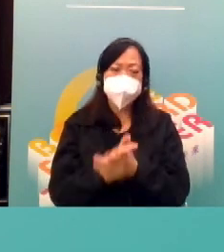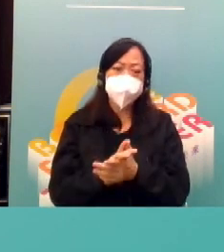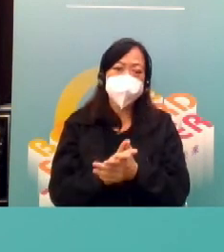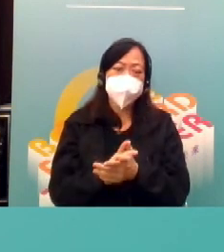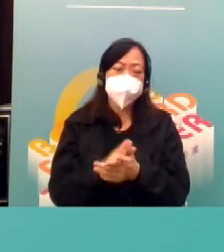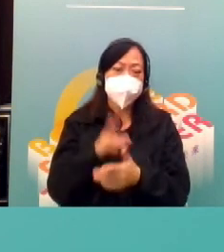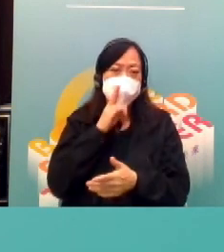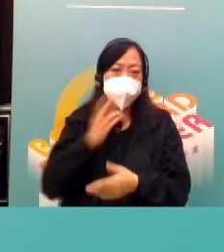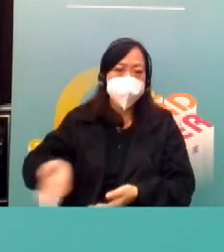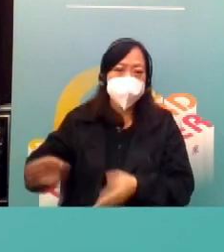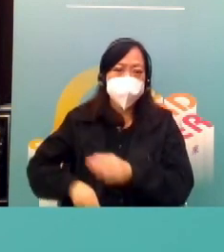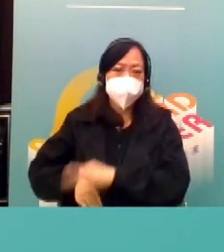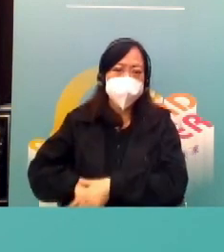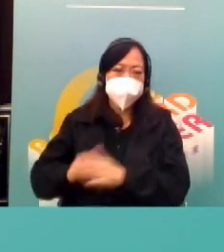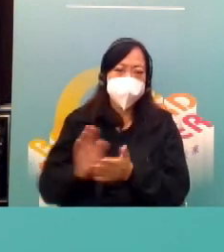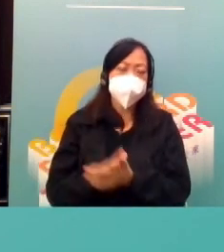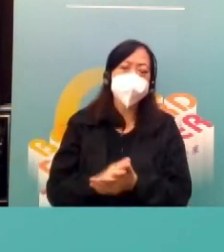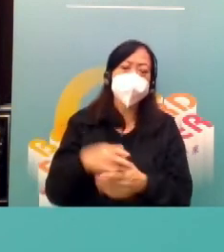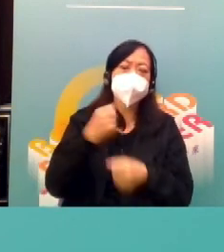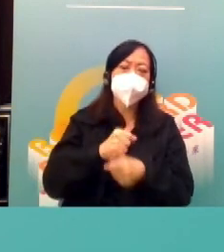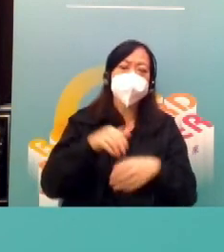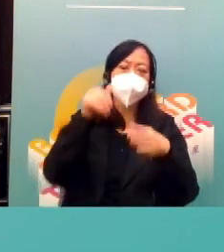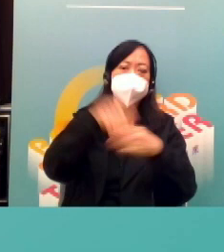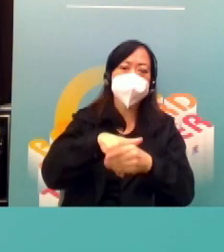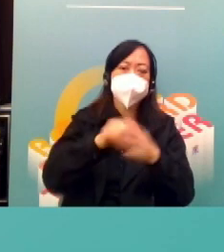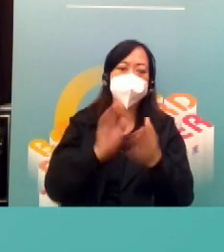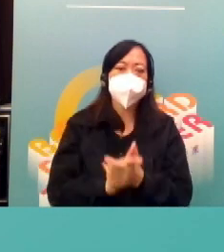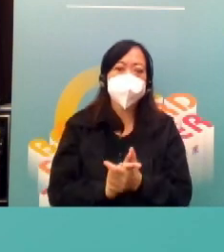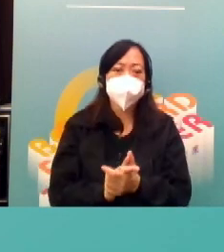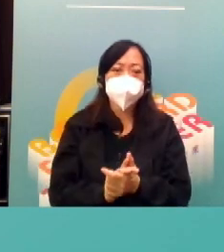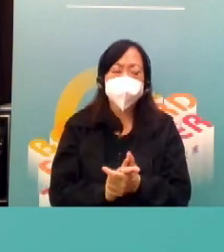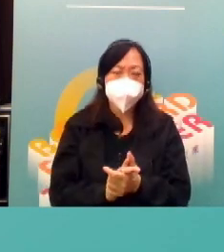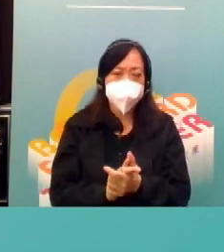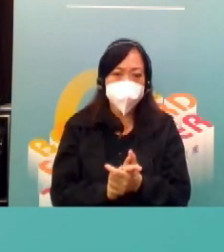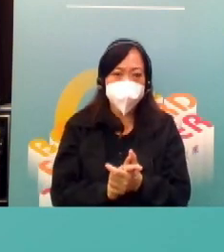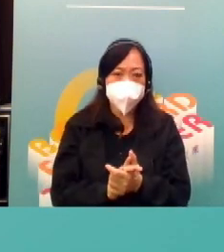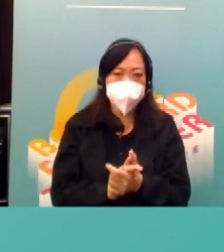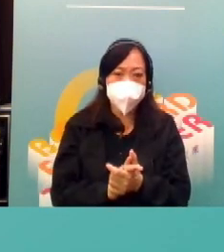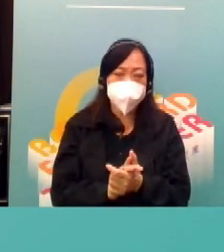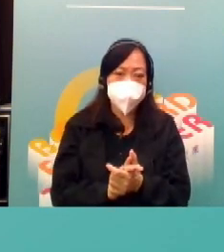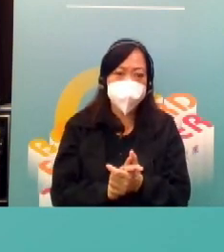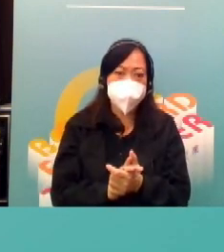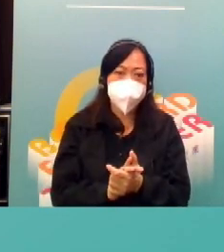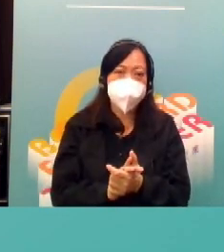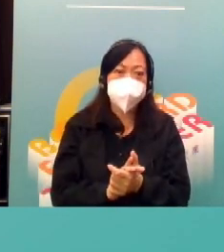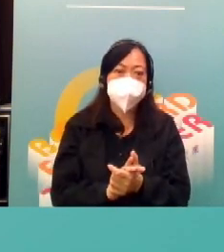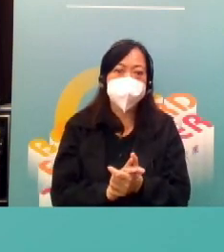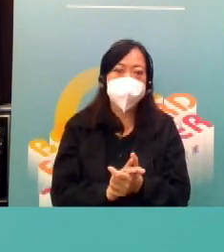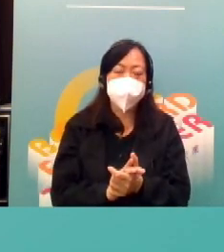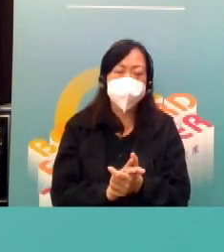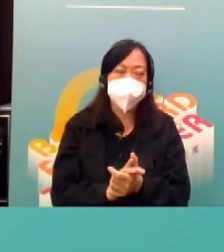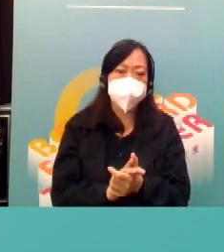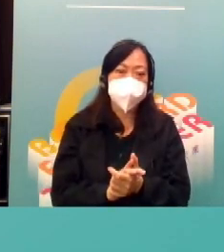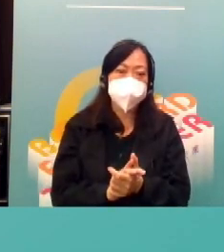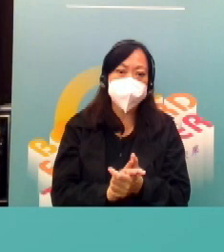a big problem in Cambodia is that MSMEs, particularly women-led, don't have the financial records or digital skills to actually produce financial records, get